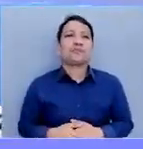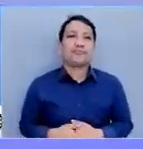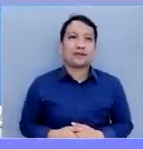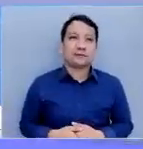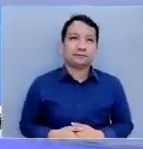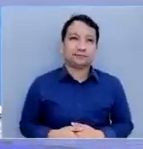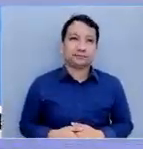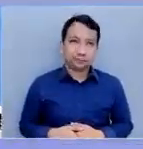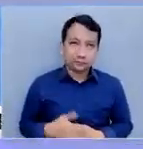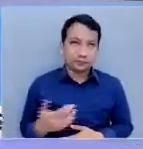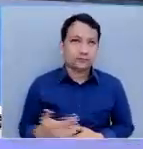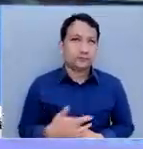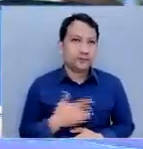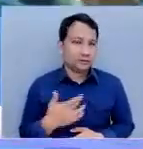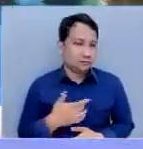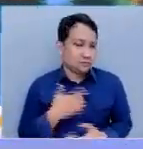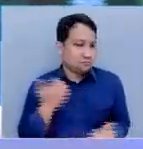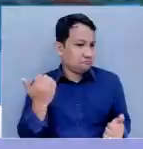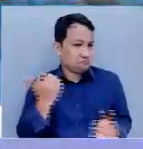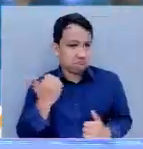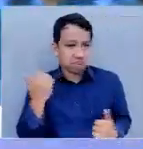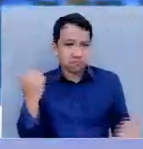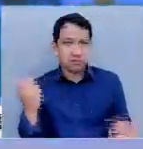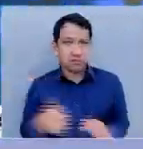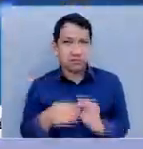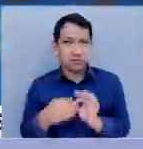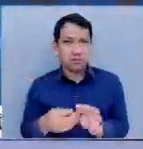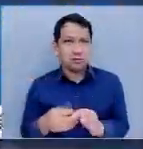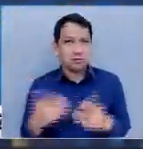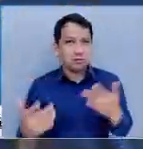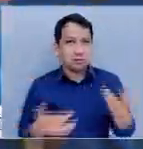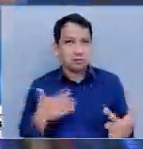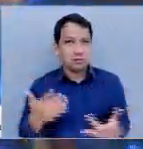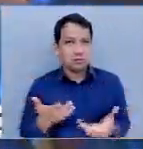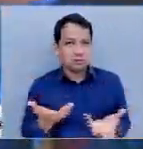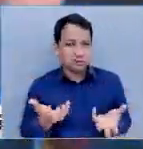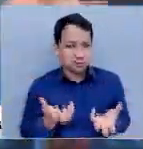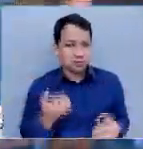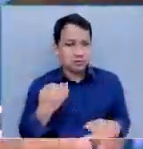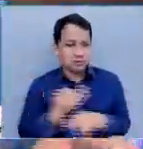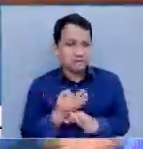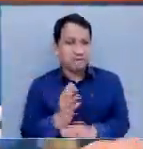Cause I can make a splash on the low tide. Throw the thing back, it's the right